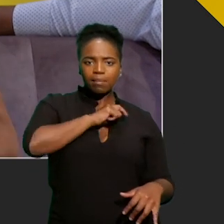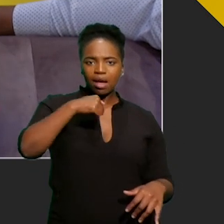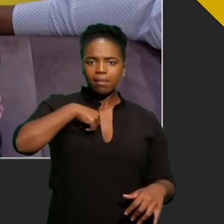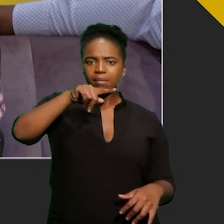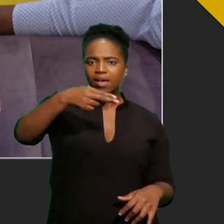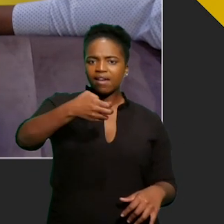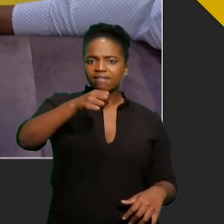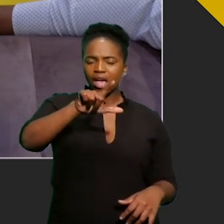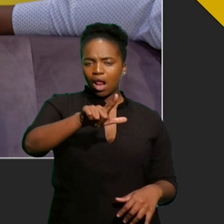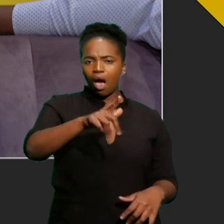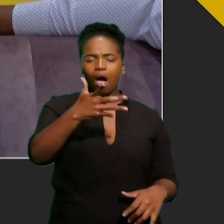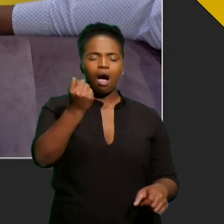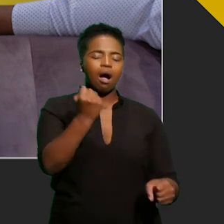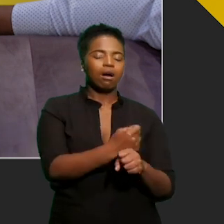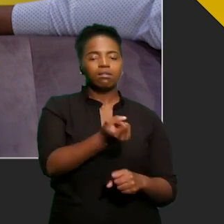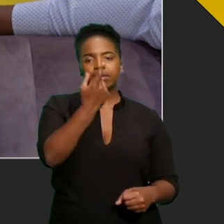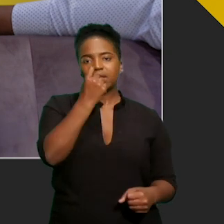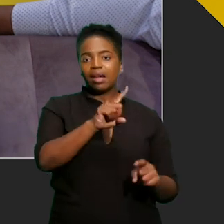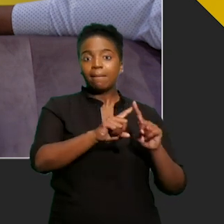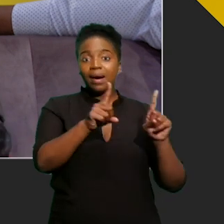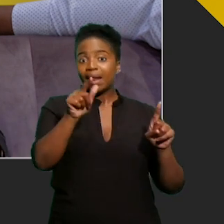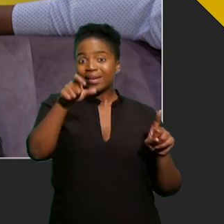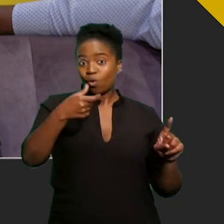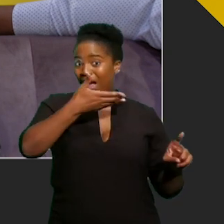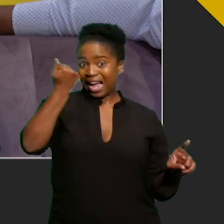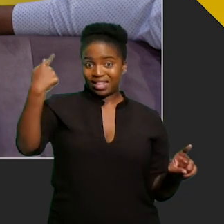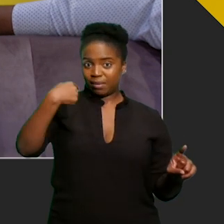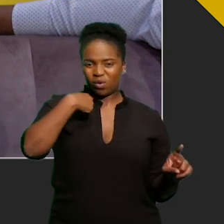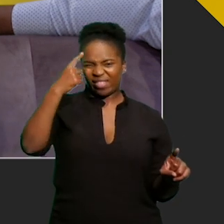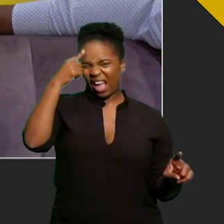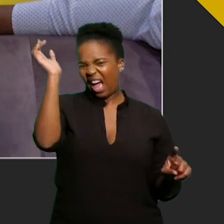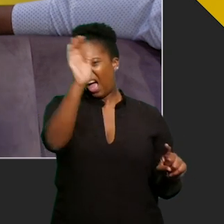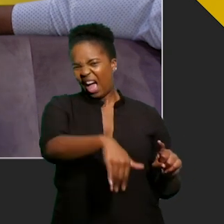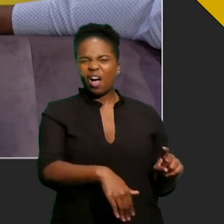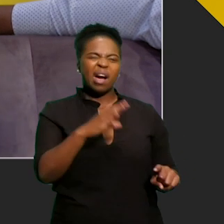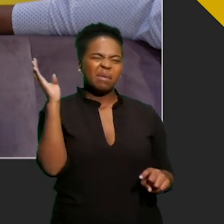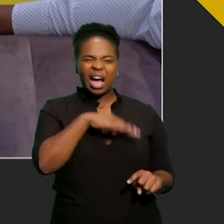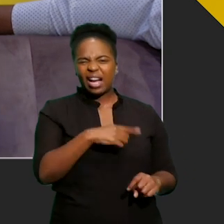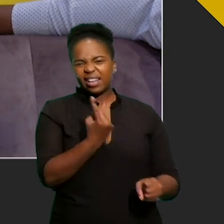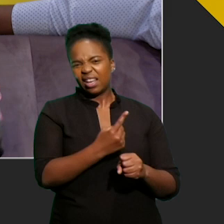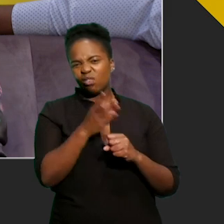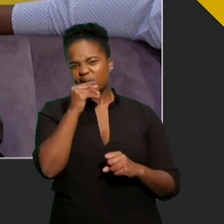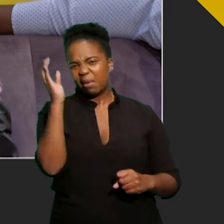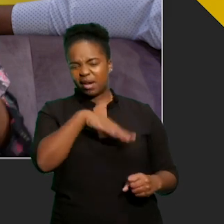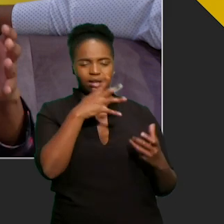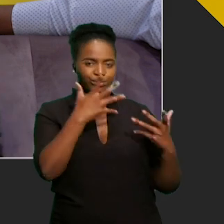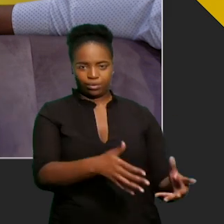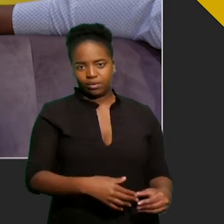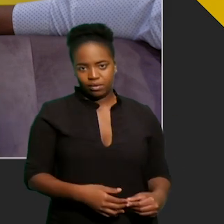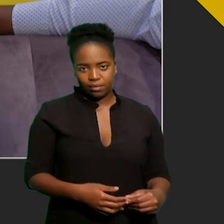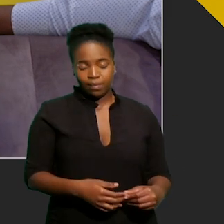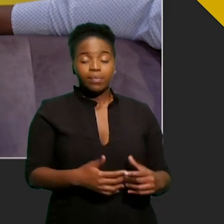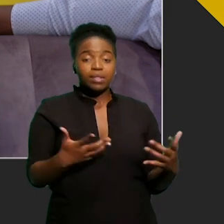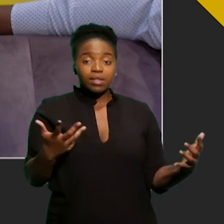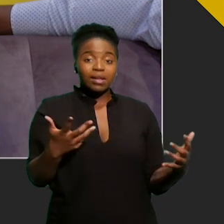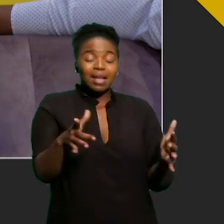I'm credible could understand this. But somebody who doesn't know that would think, this guy is always telling us lies. So to the core of